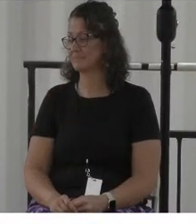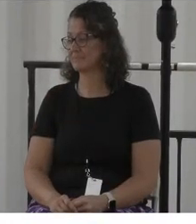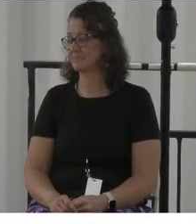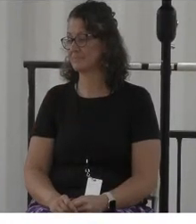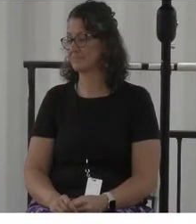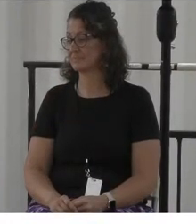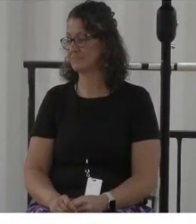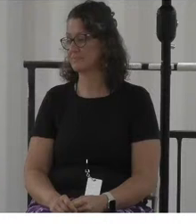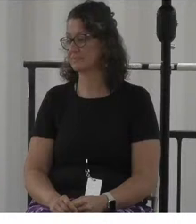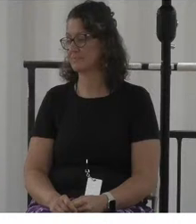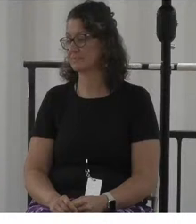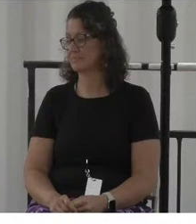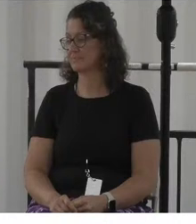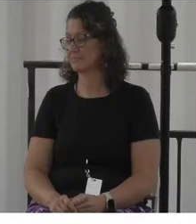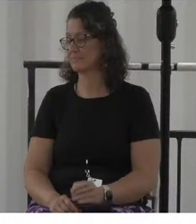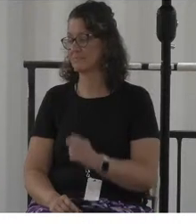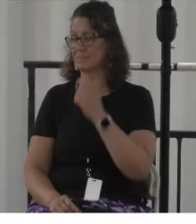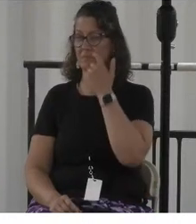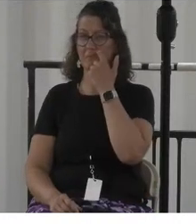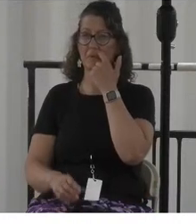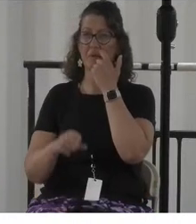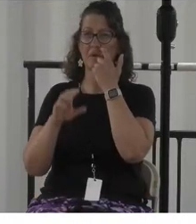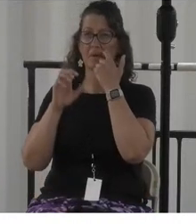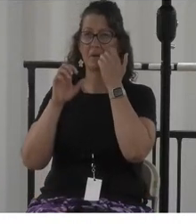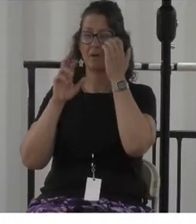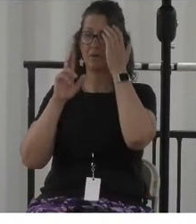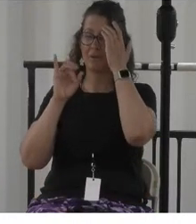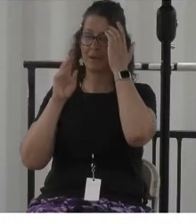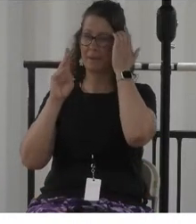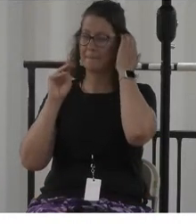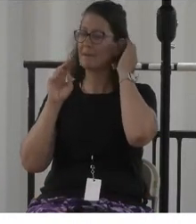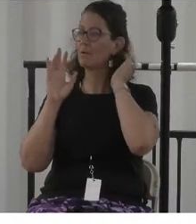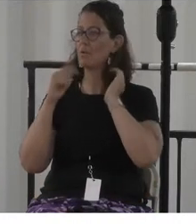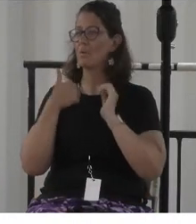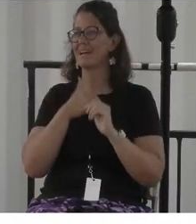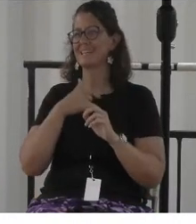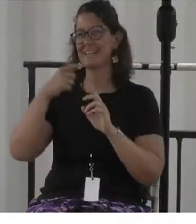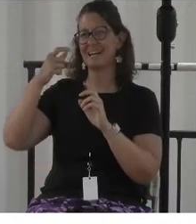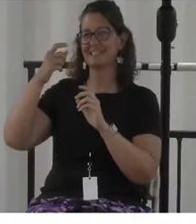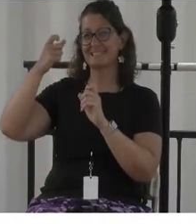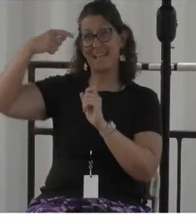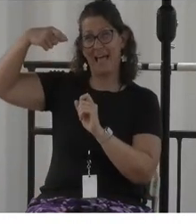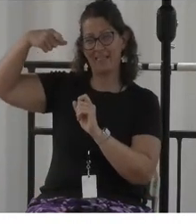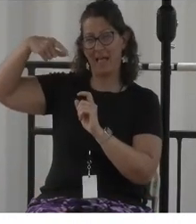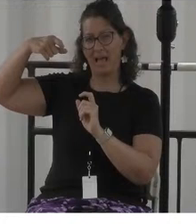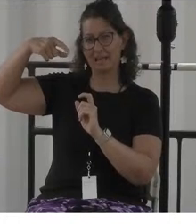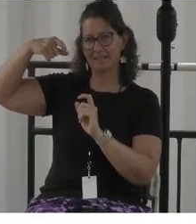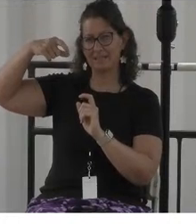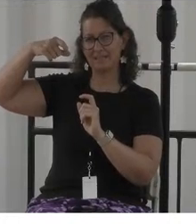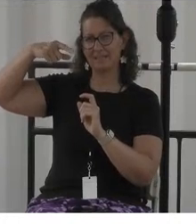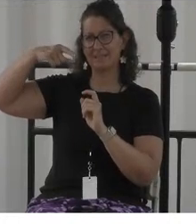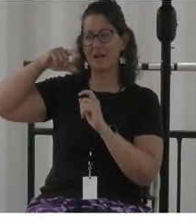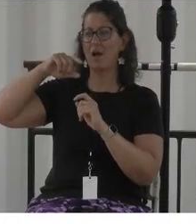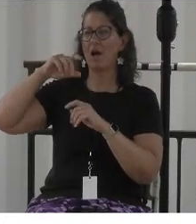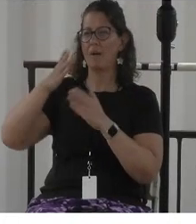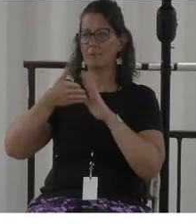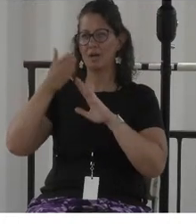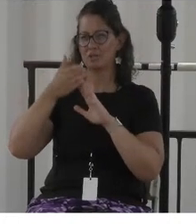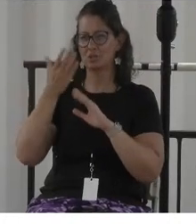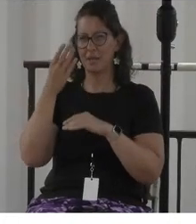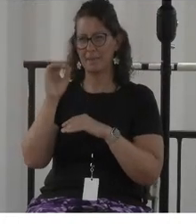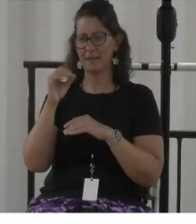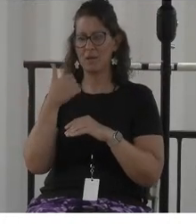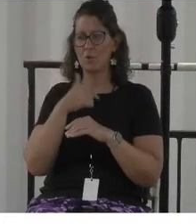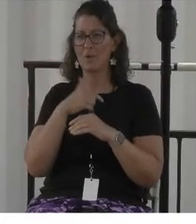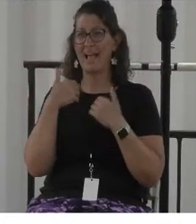global satellite telecommunications company. We own and operate 66 low Earth orbit satellites, which